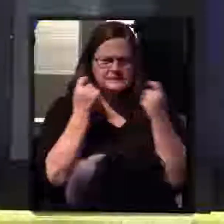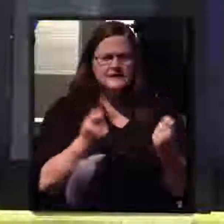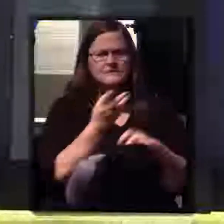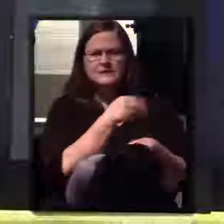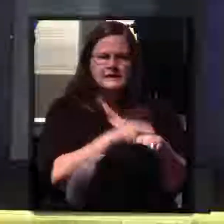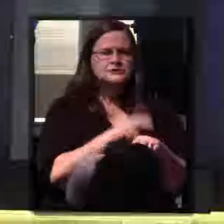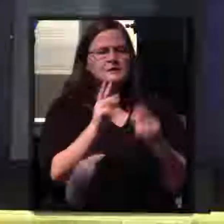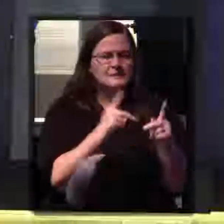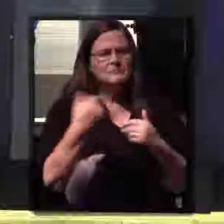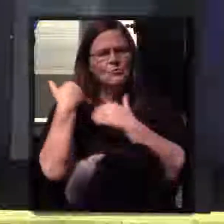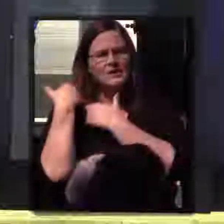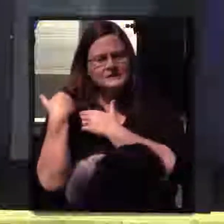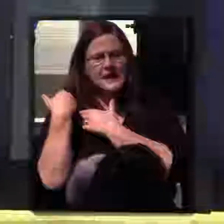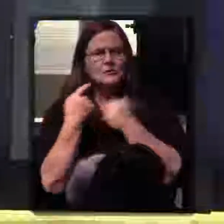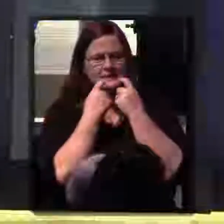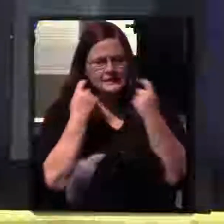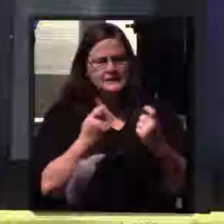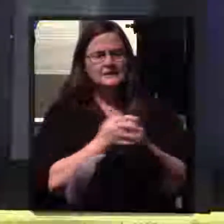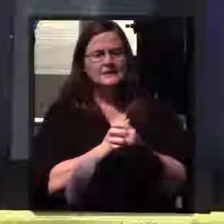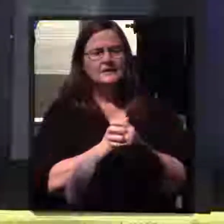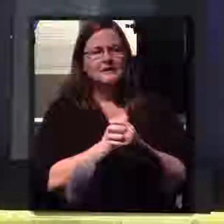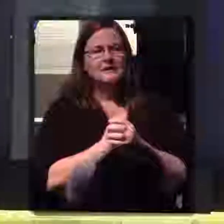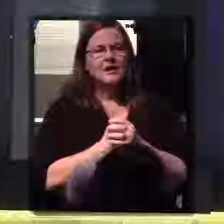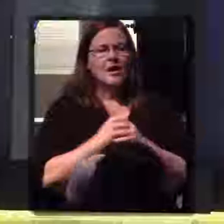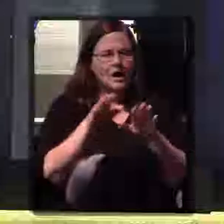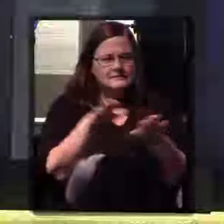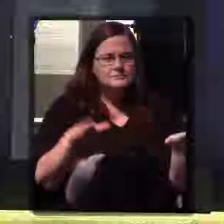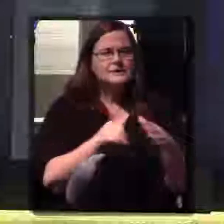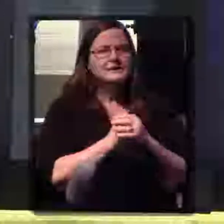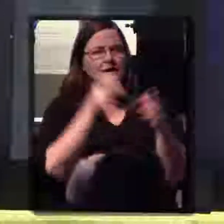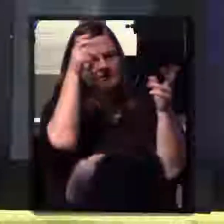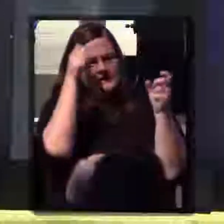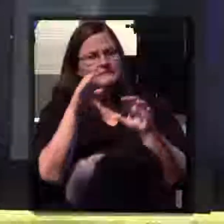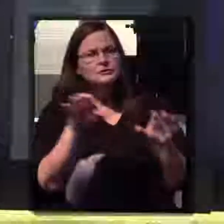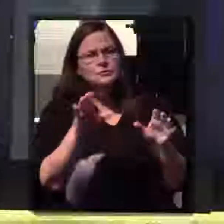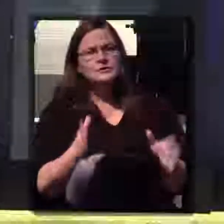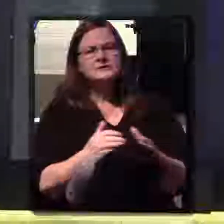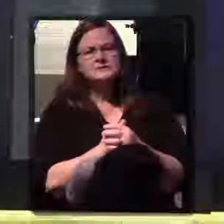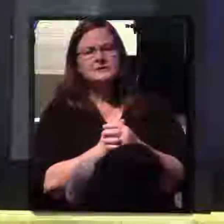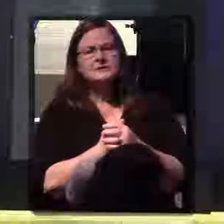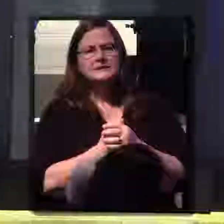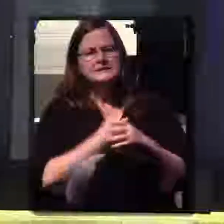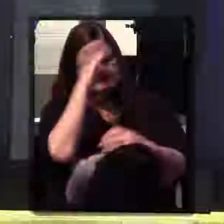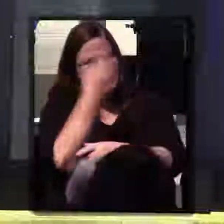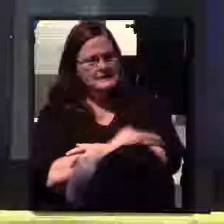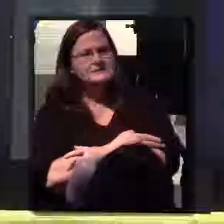4. "Alas, sinful nation, people weighed down with iniquity, offspring of